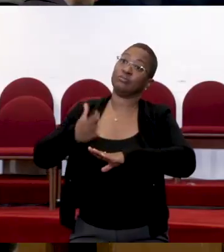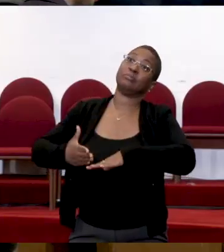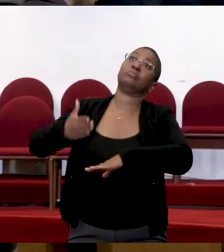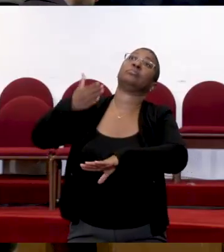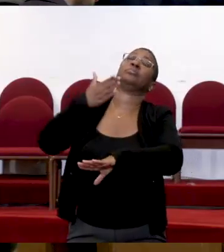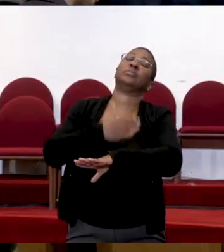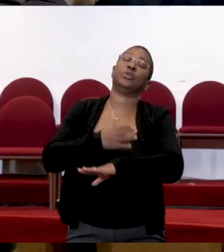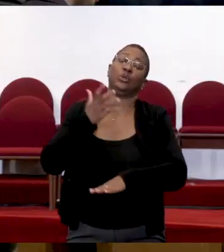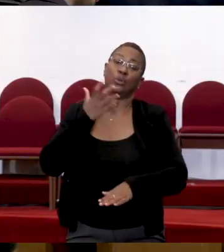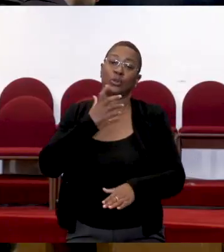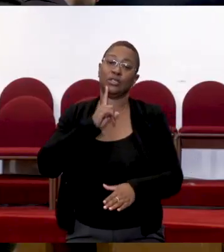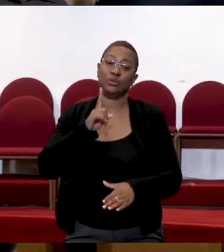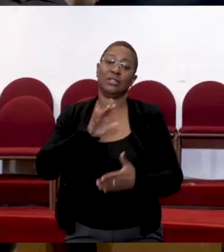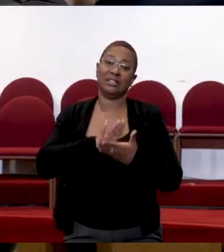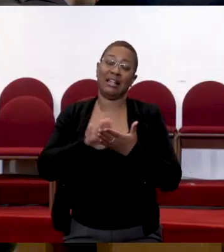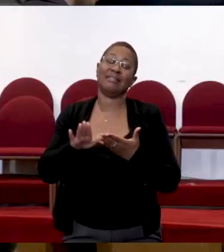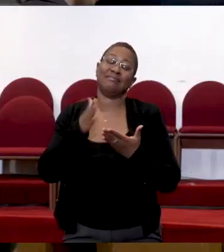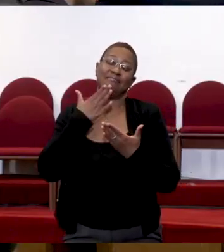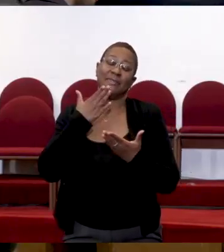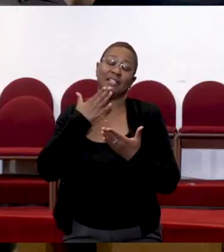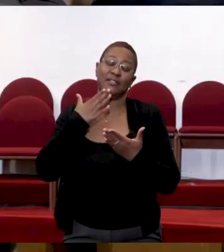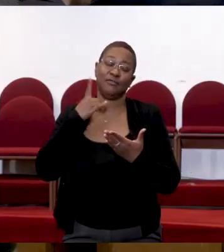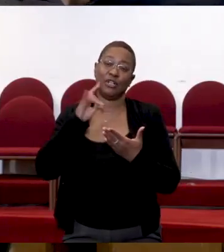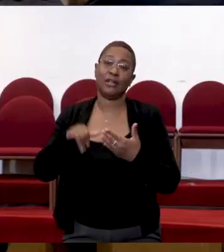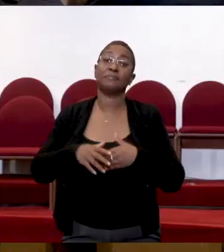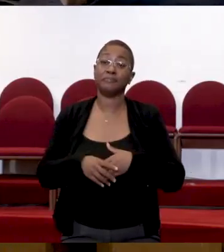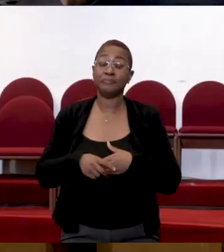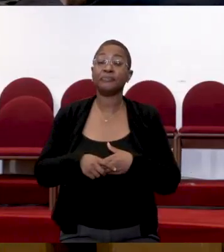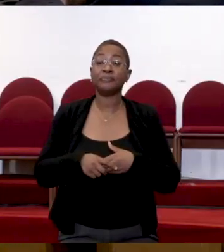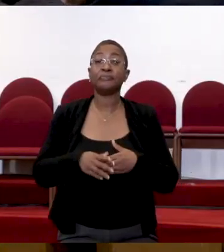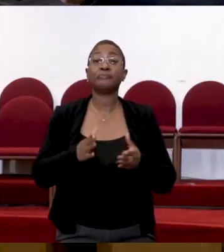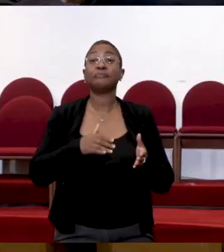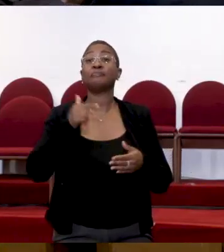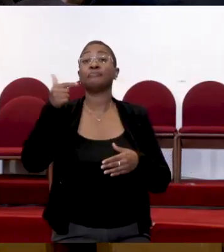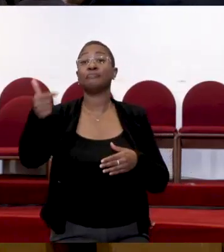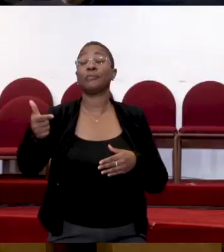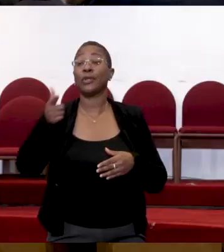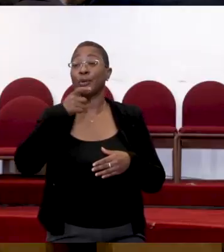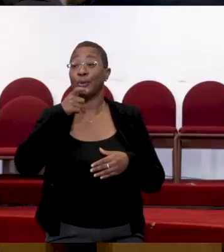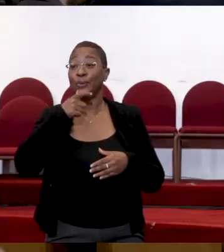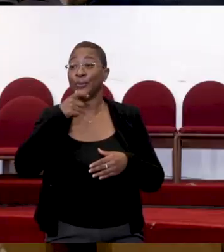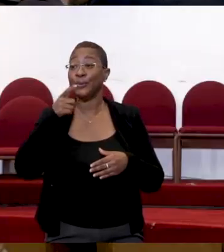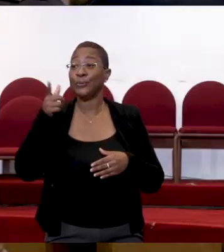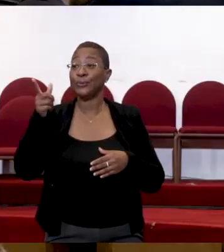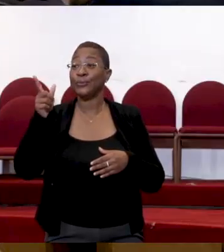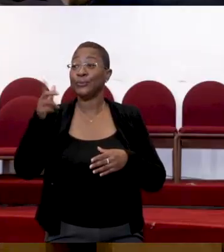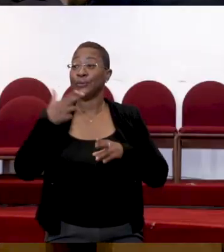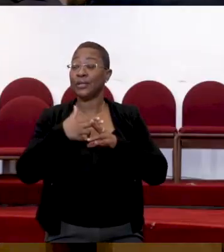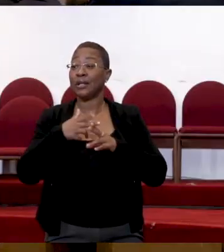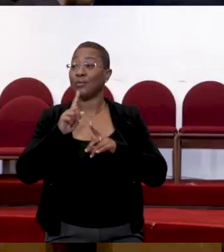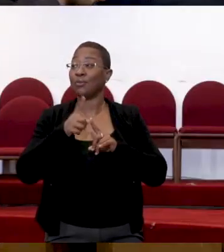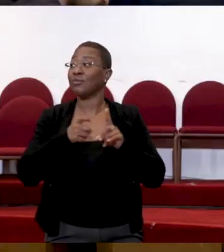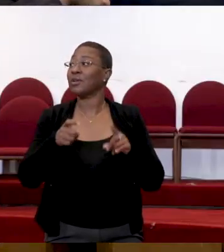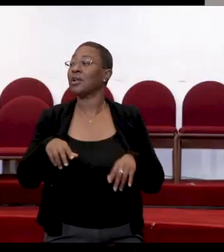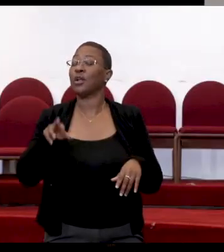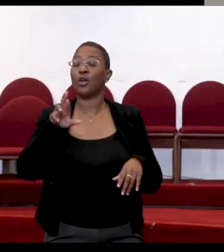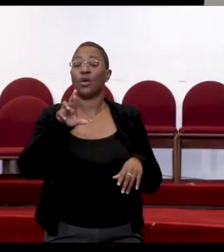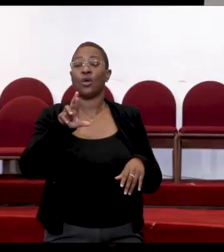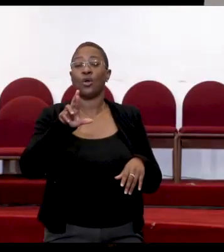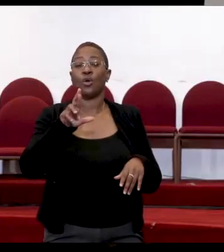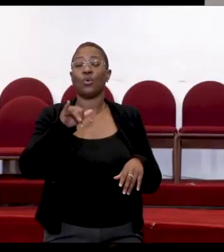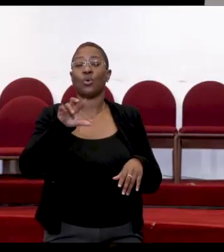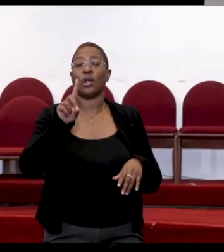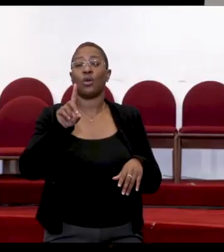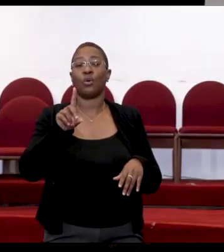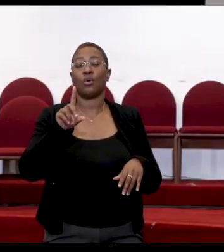wealth. It's terrific. So thank you. Okay, go ahead. Tell us your name, what neighborhood you're from. Good evening, sir. My name is Ronald